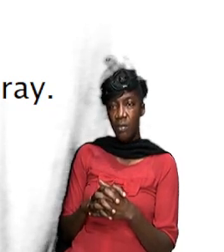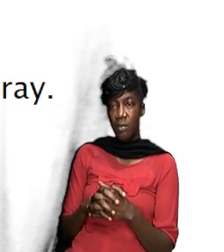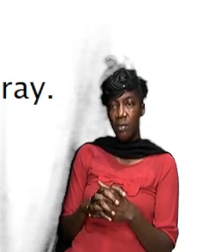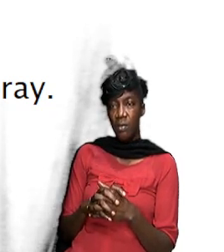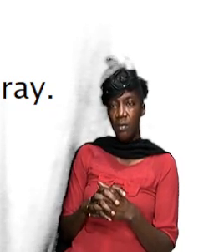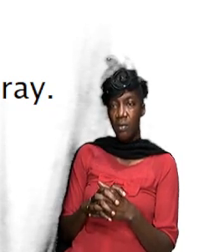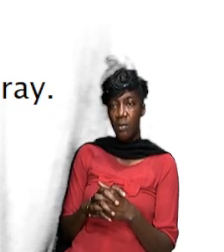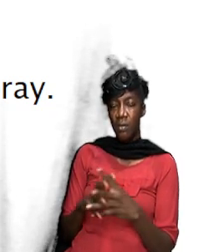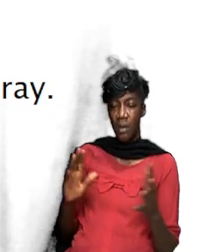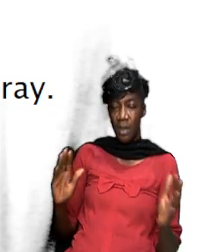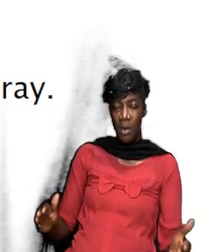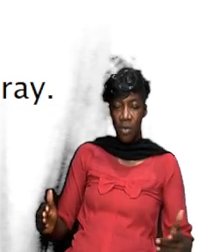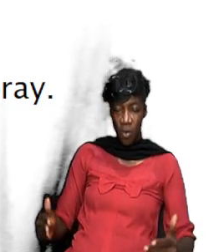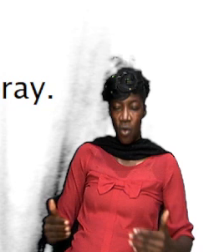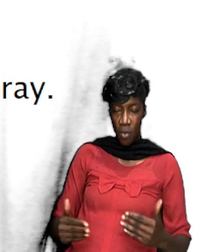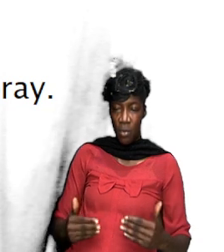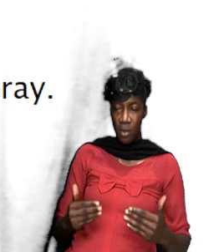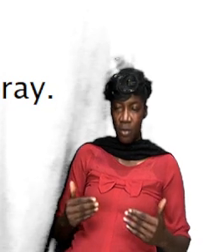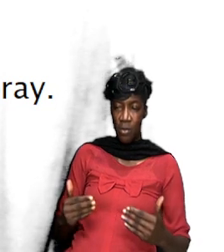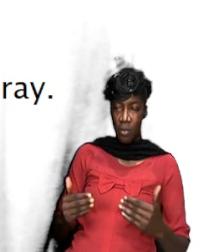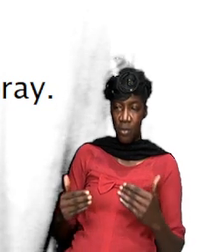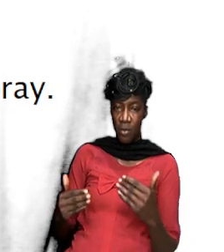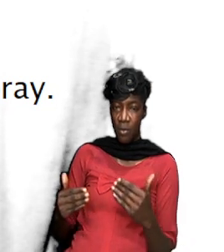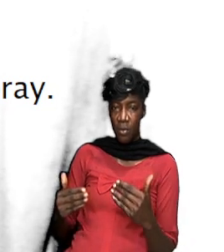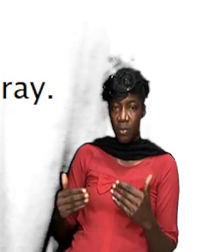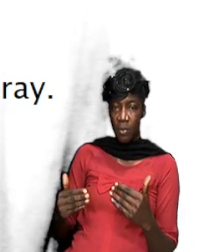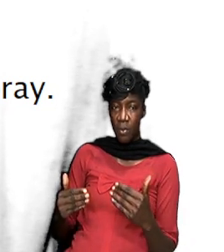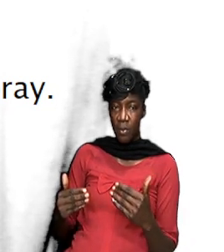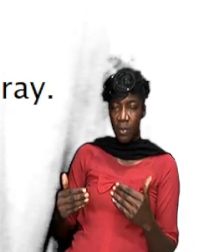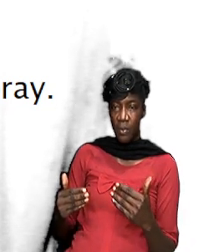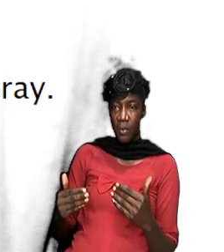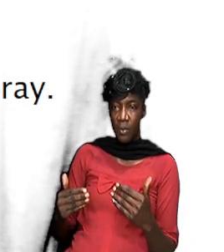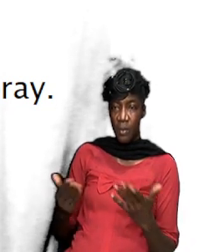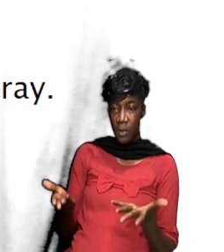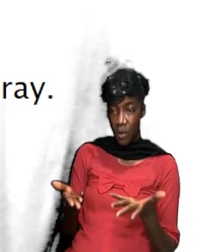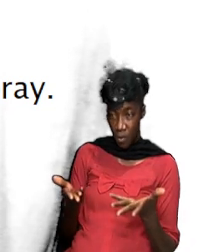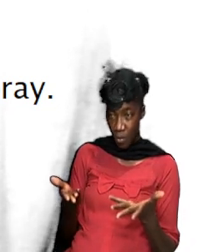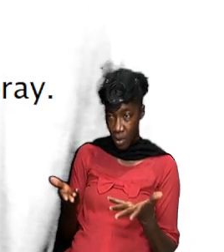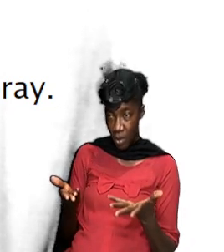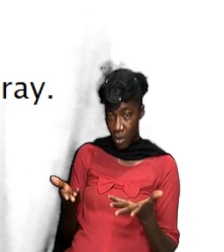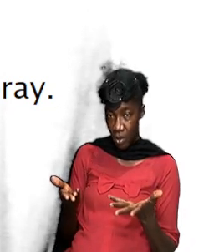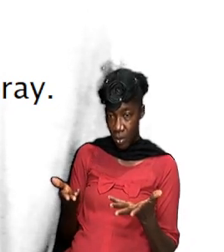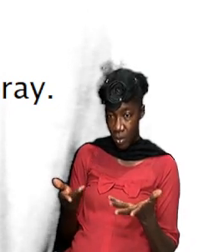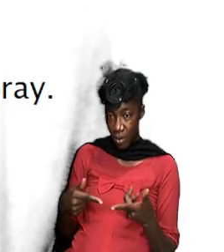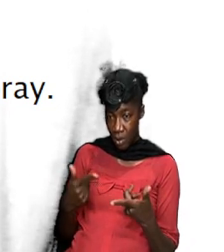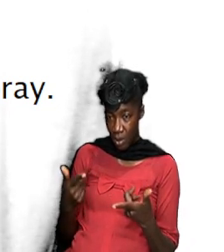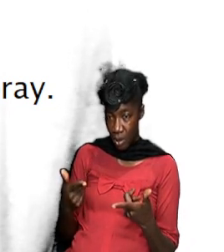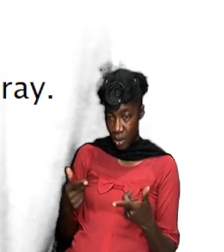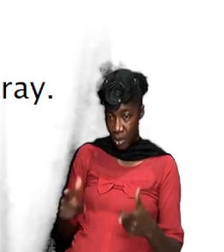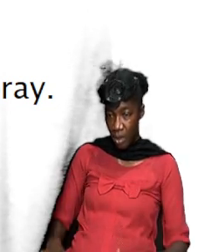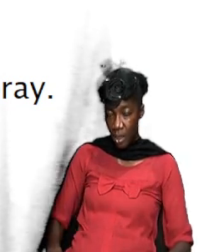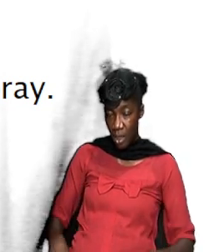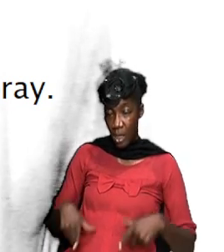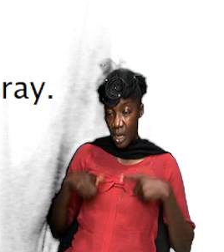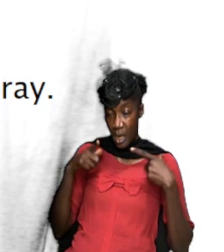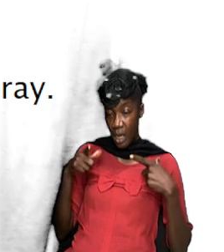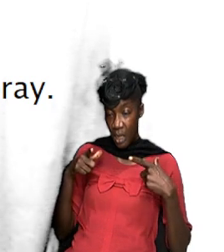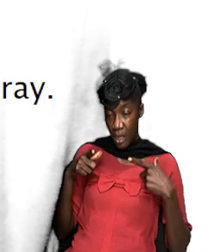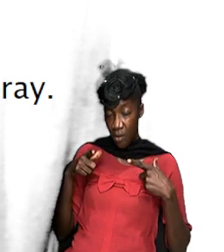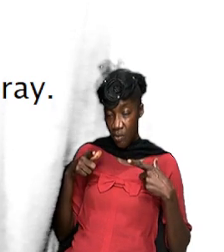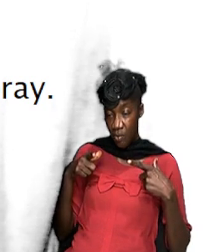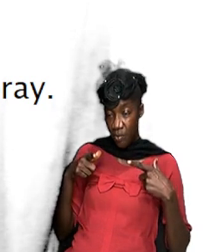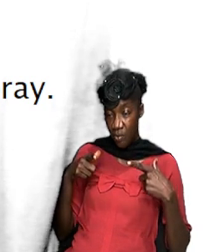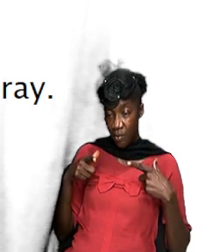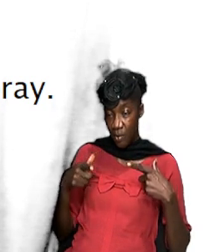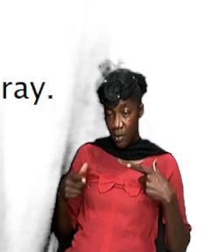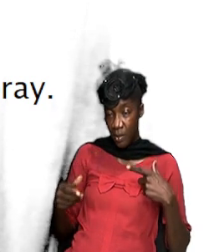I would encourage us today. We want to get into the life of Saul and the life of David. But as